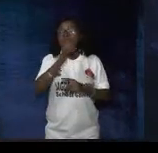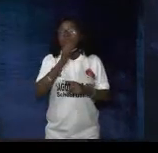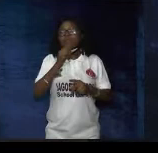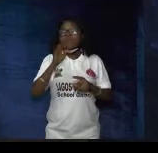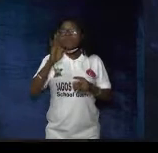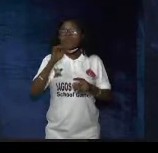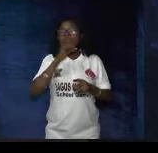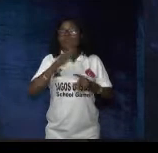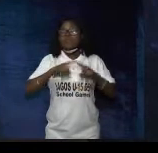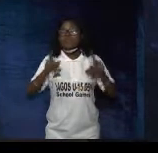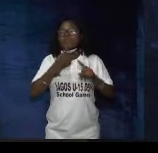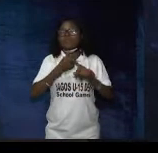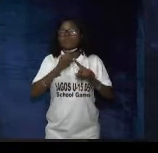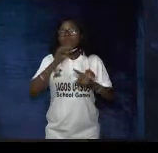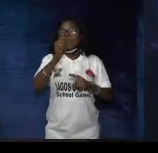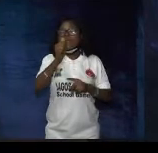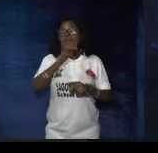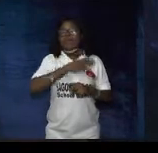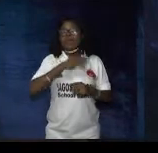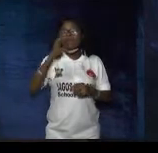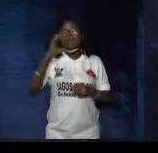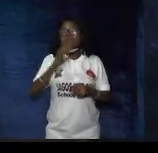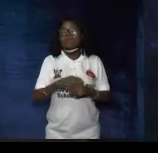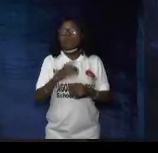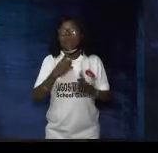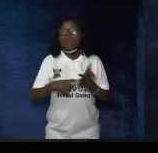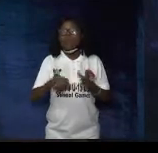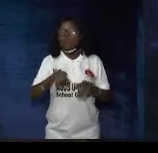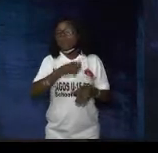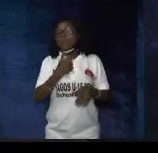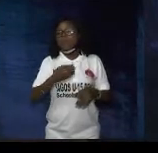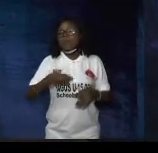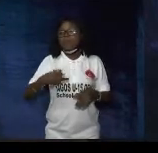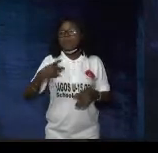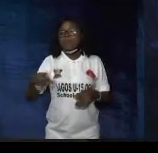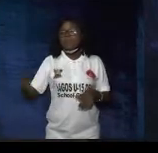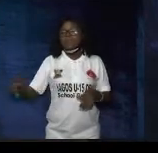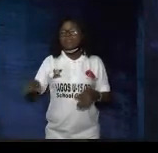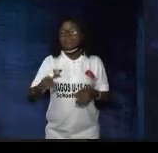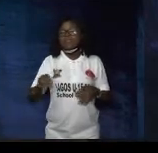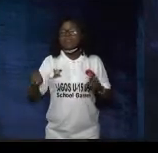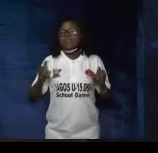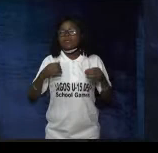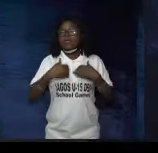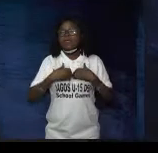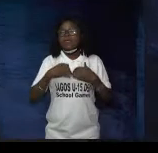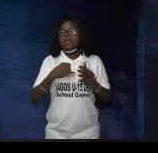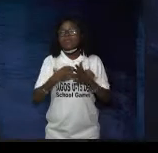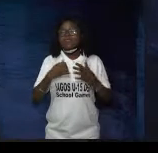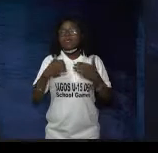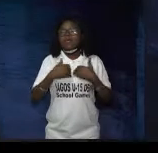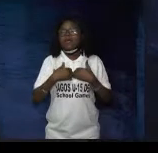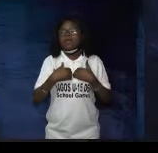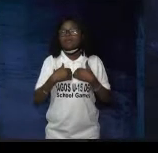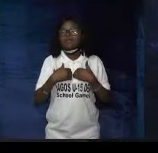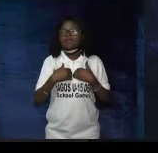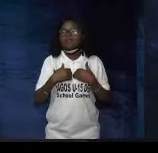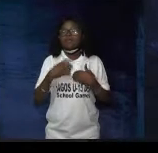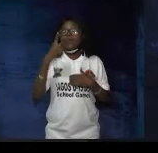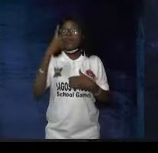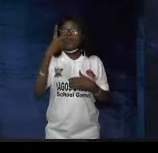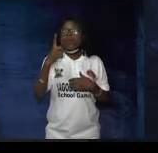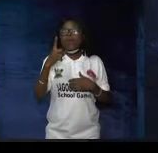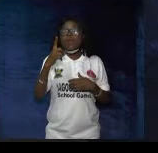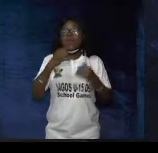double markings and that one will get a single marking. What other property does it have? It has one line